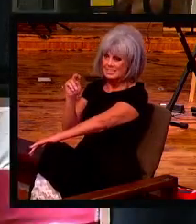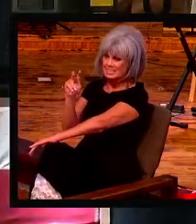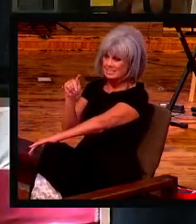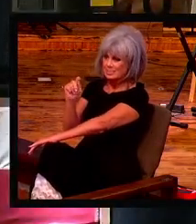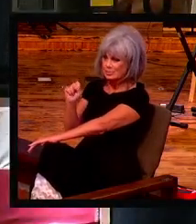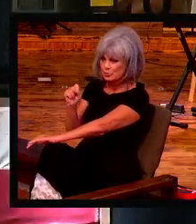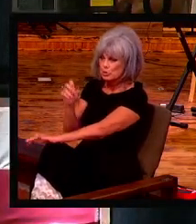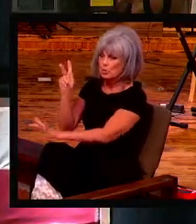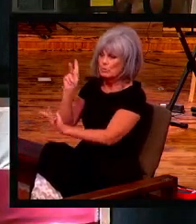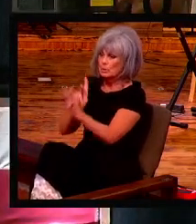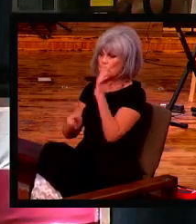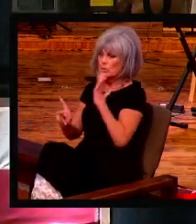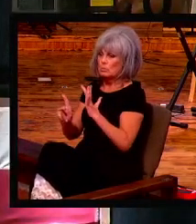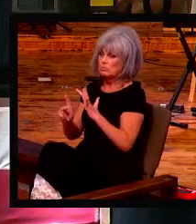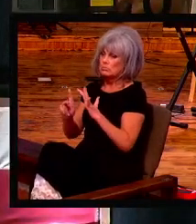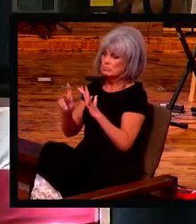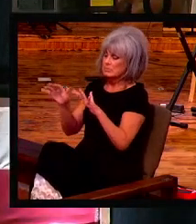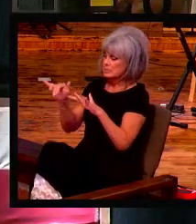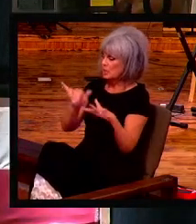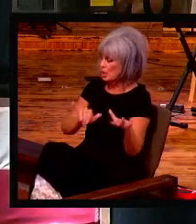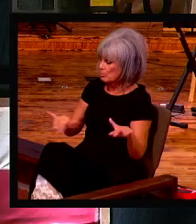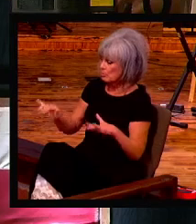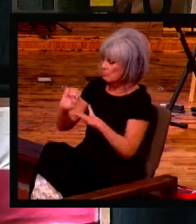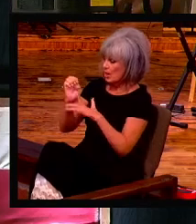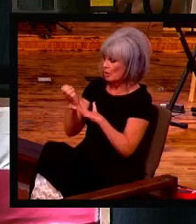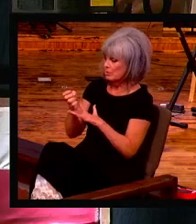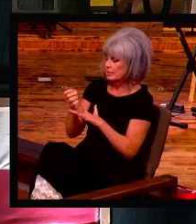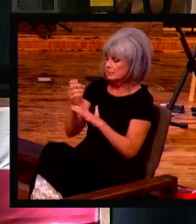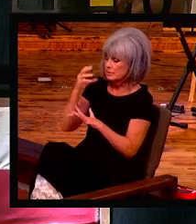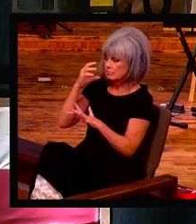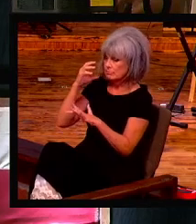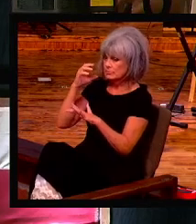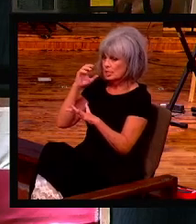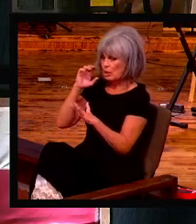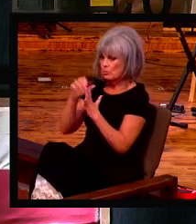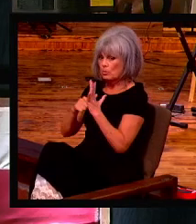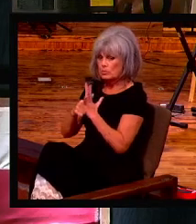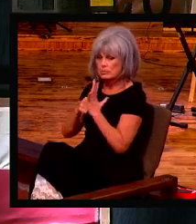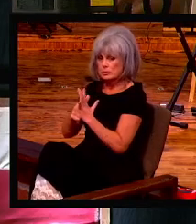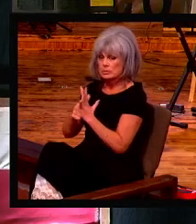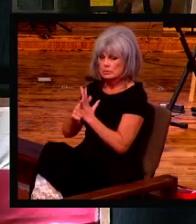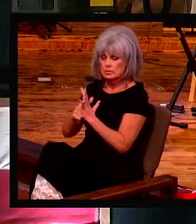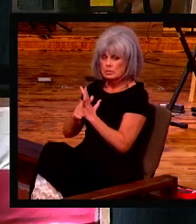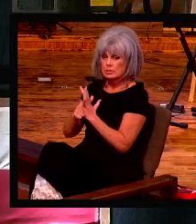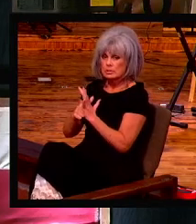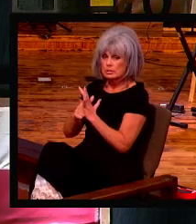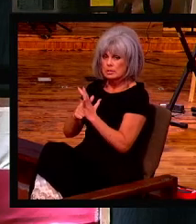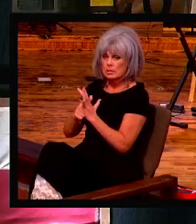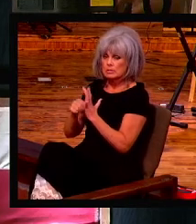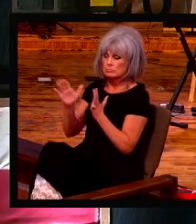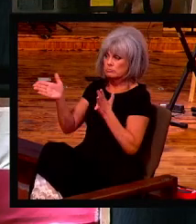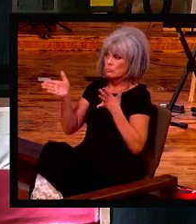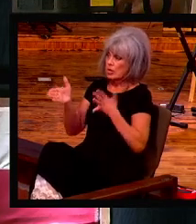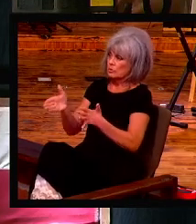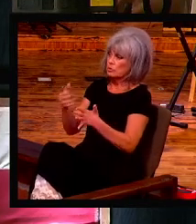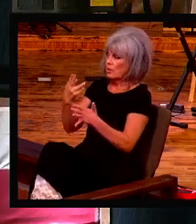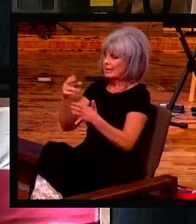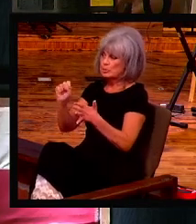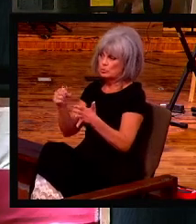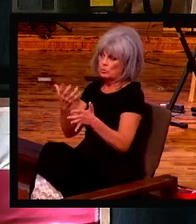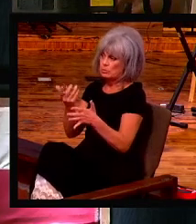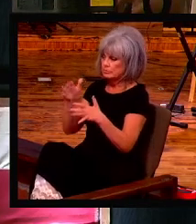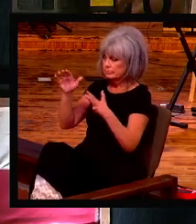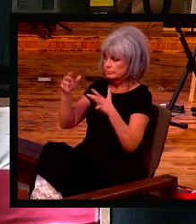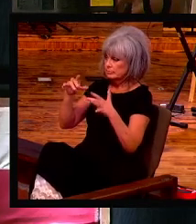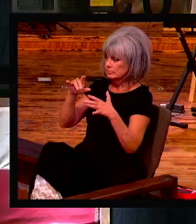environment. For example, if you're in school and you're walking through the hallway because you come to King's Trail and you know, hey man, I love Christ. I'm gonna be